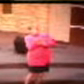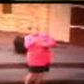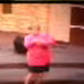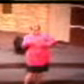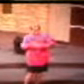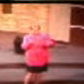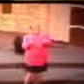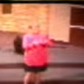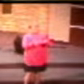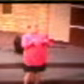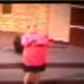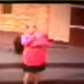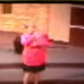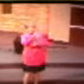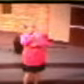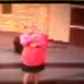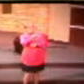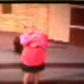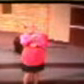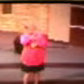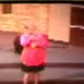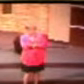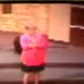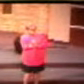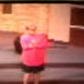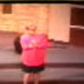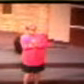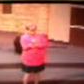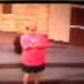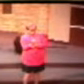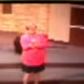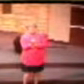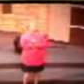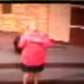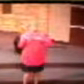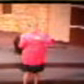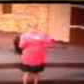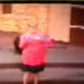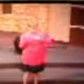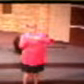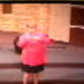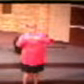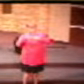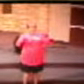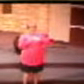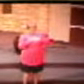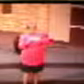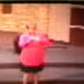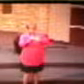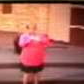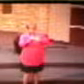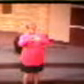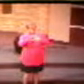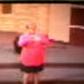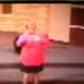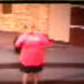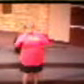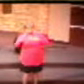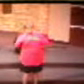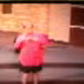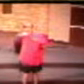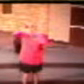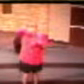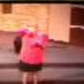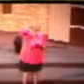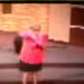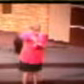In September of 2006, I stood at the border between the United States and Mexico,